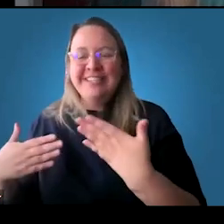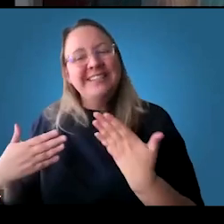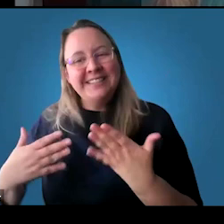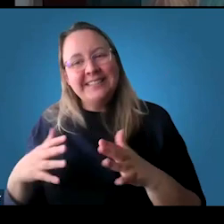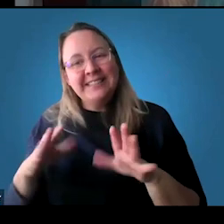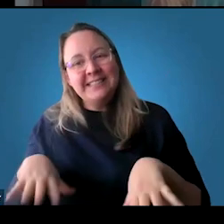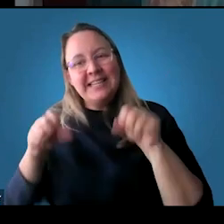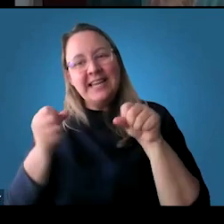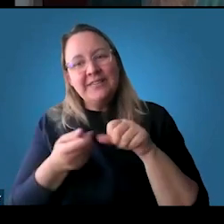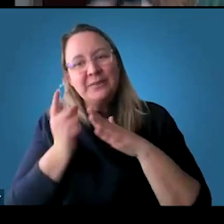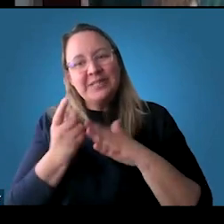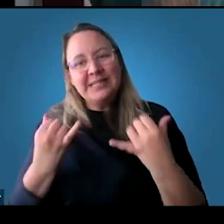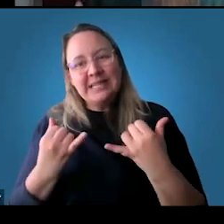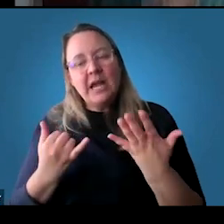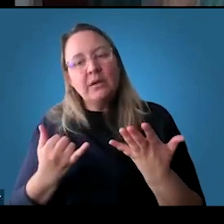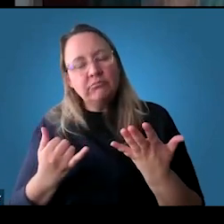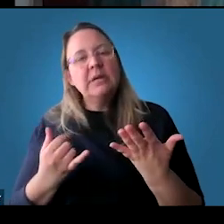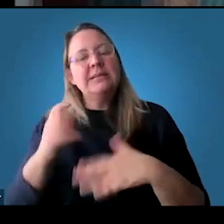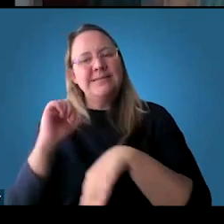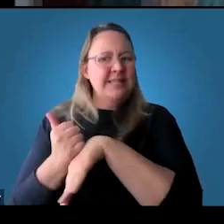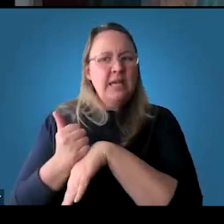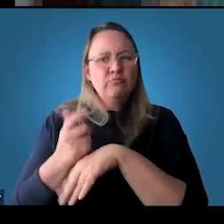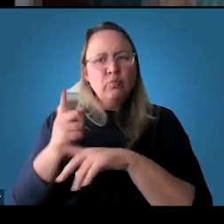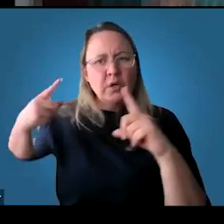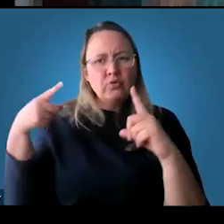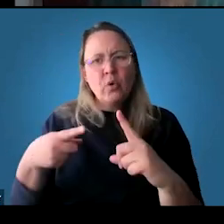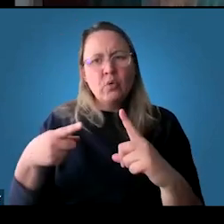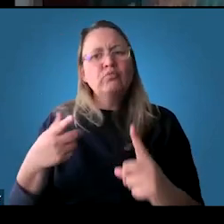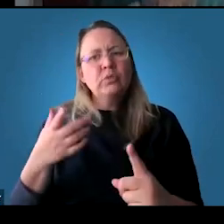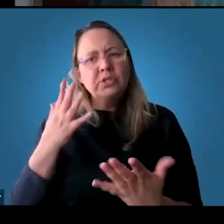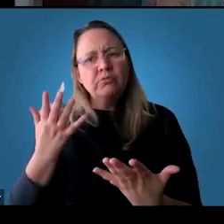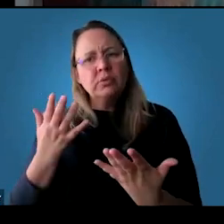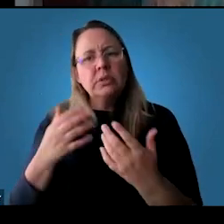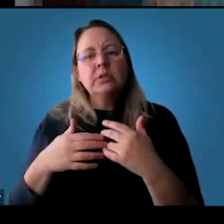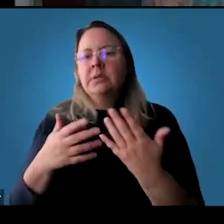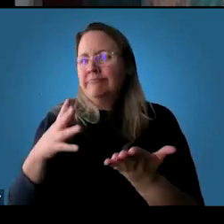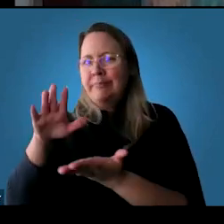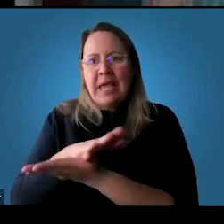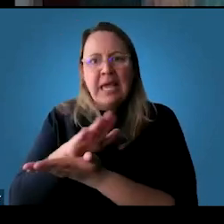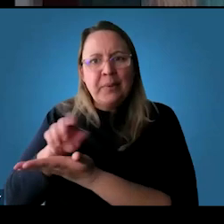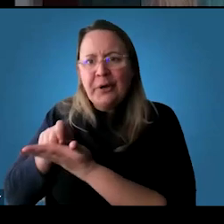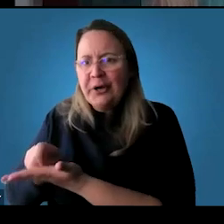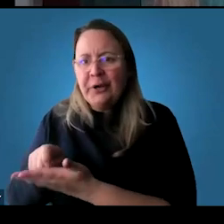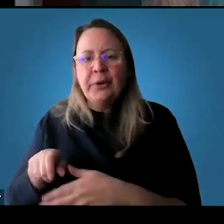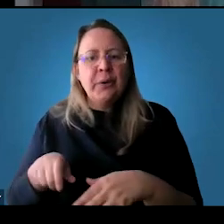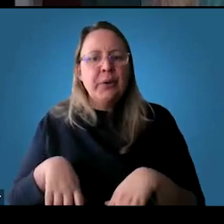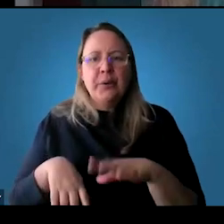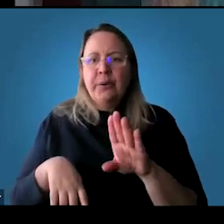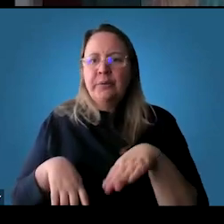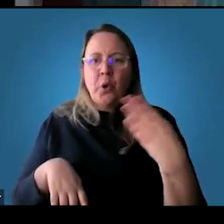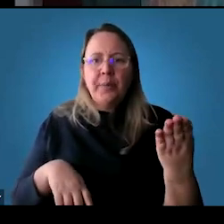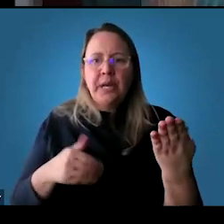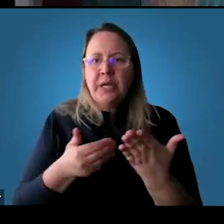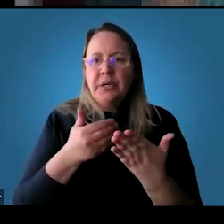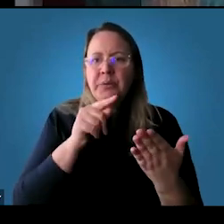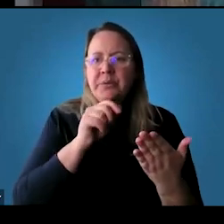couple of seconds now and set one intention that you will leave with. Grab a piece of paper or open a new tab and